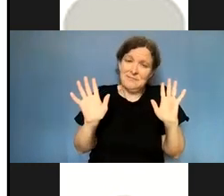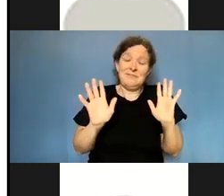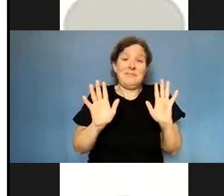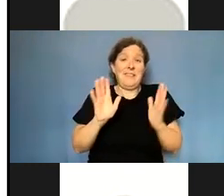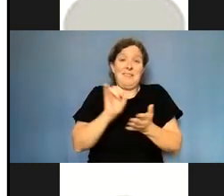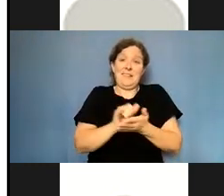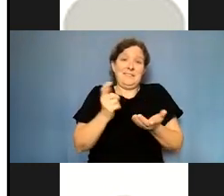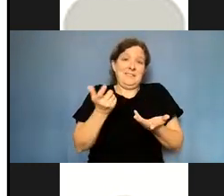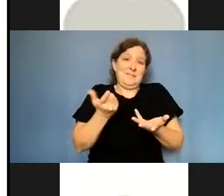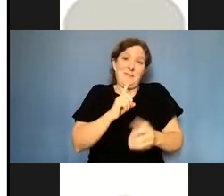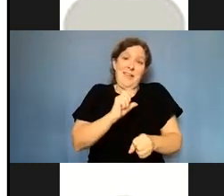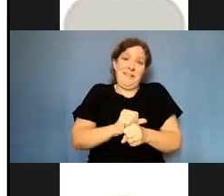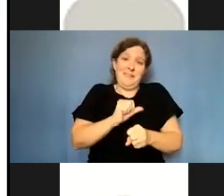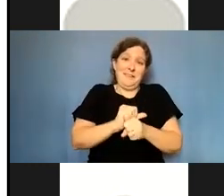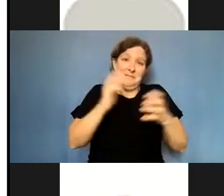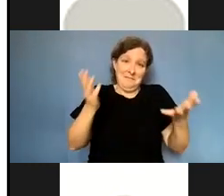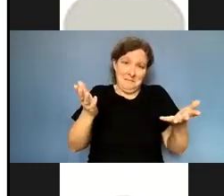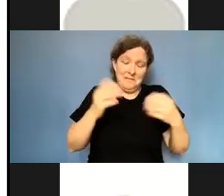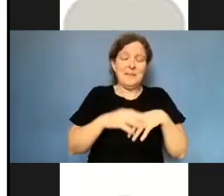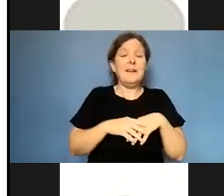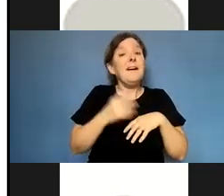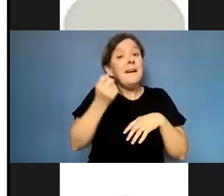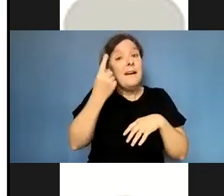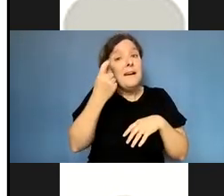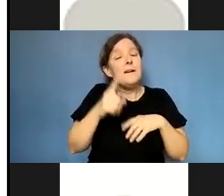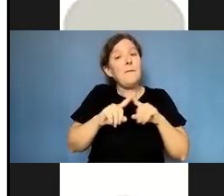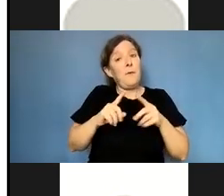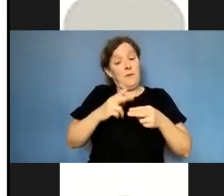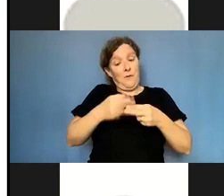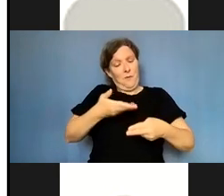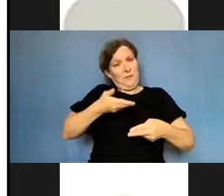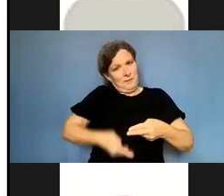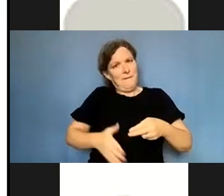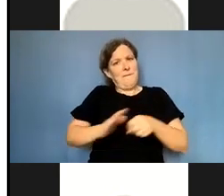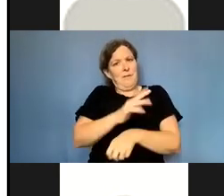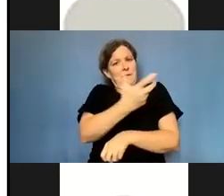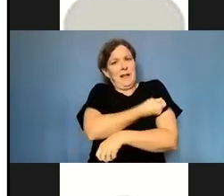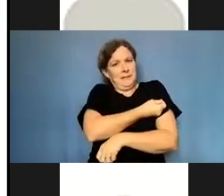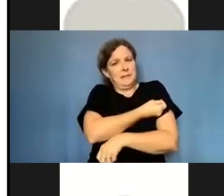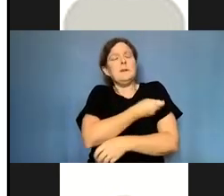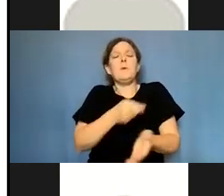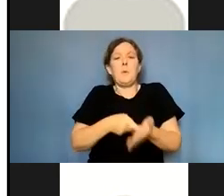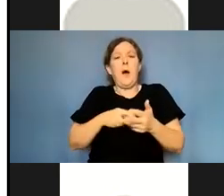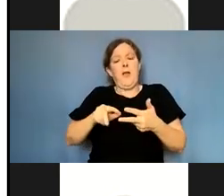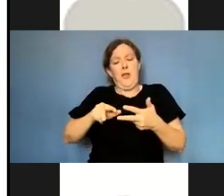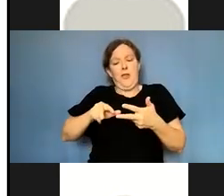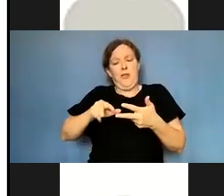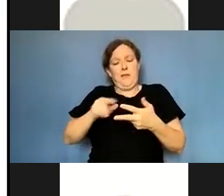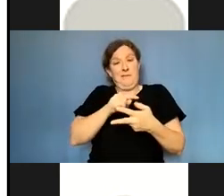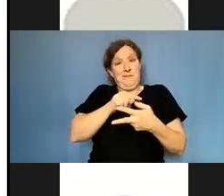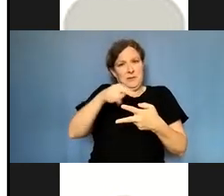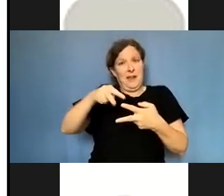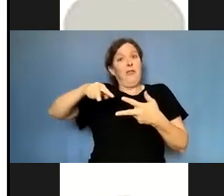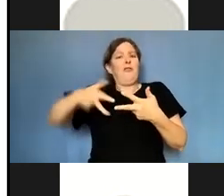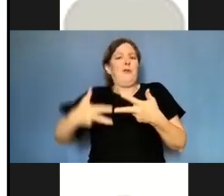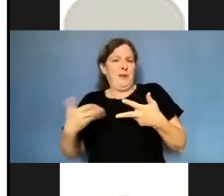but in order to be considered fully vaccinated here, they actually do need that other dose, and there's just no getting around